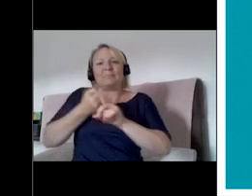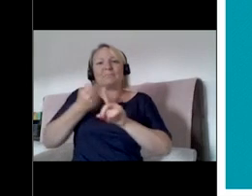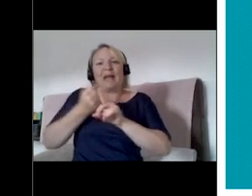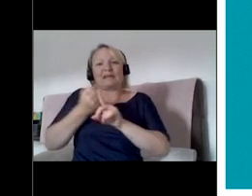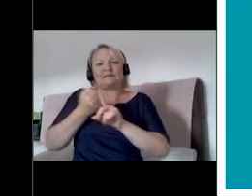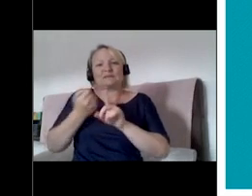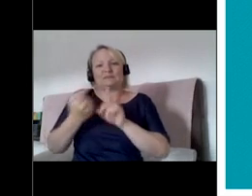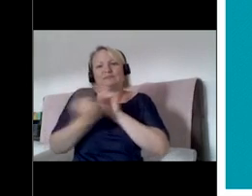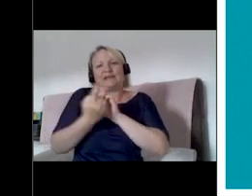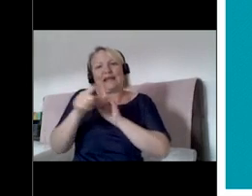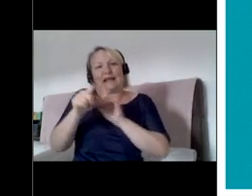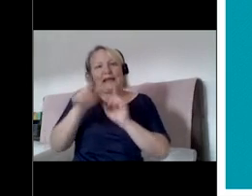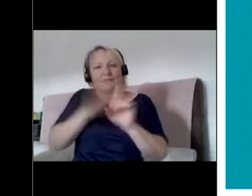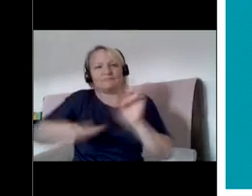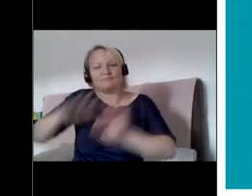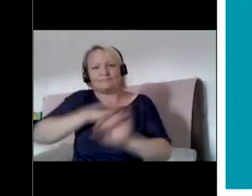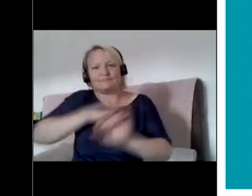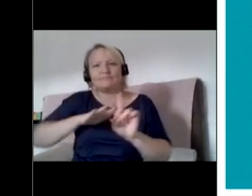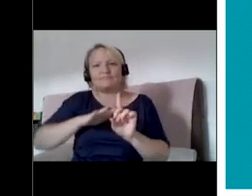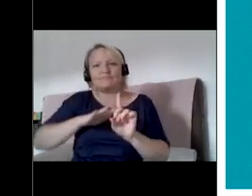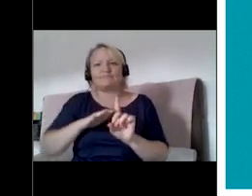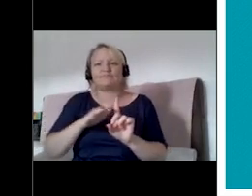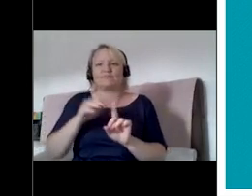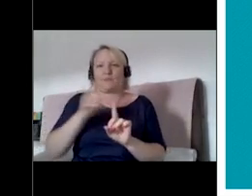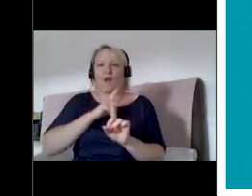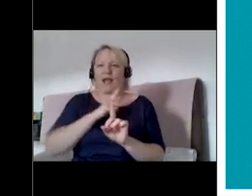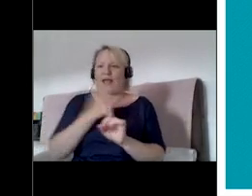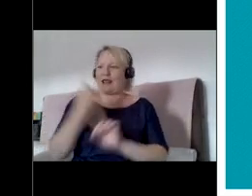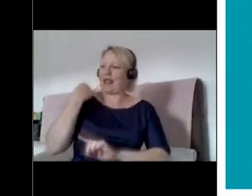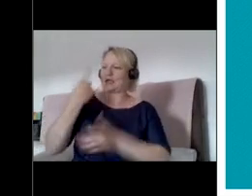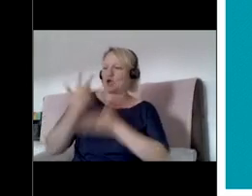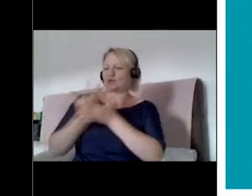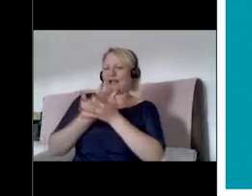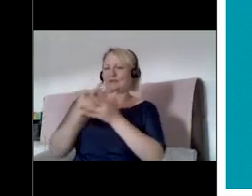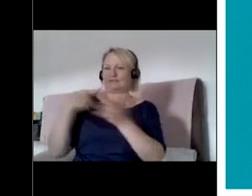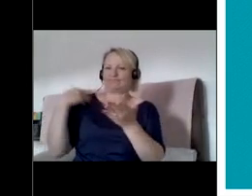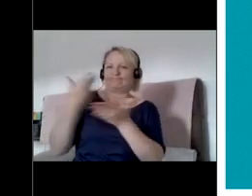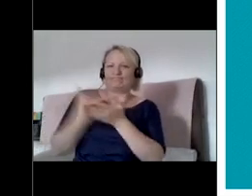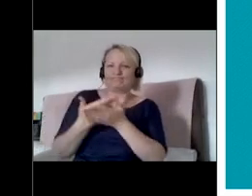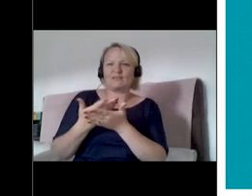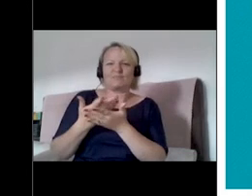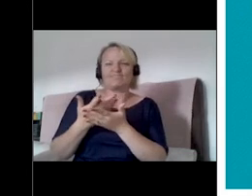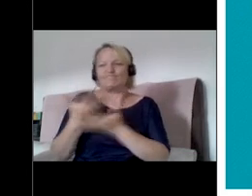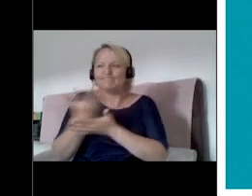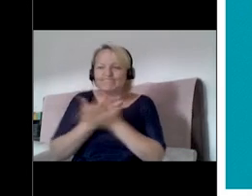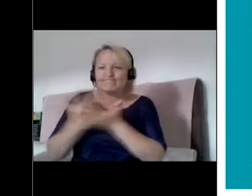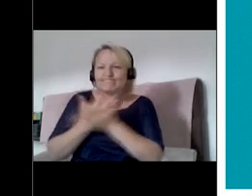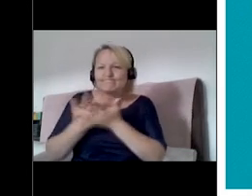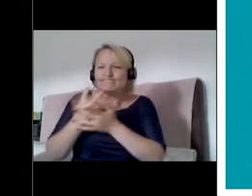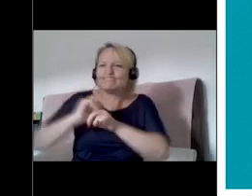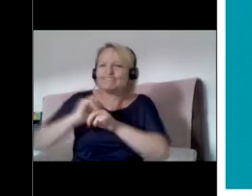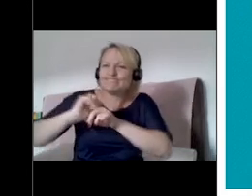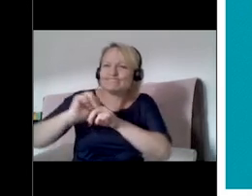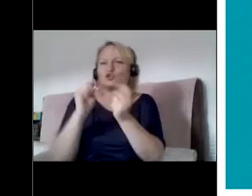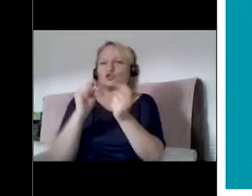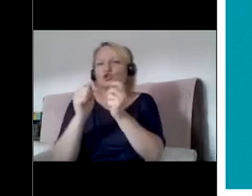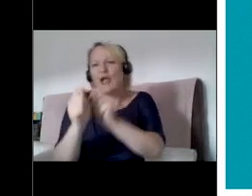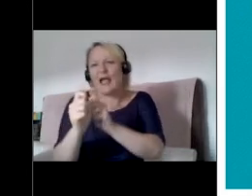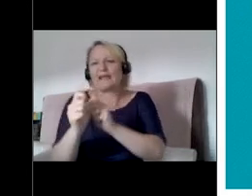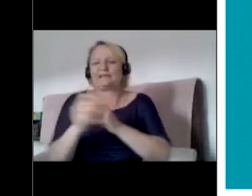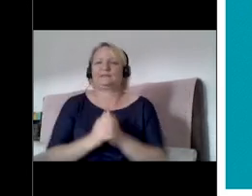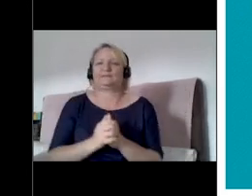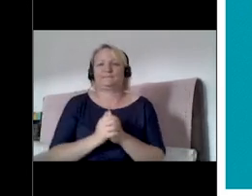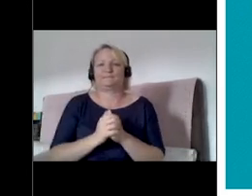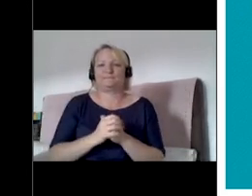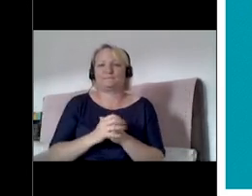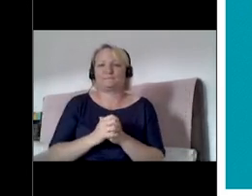It also includes the changes we've made since the last consultation, some updates to our traffic forecast and how the new road would impact the environment. Sorry